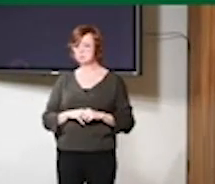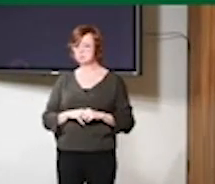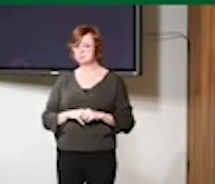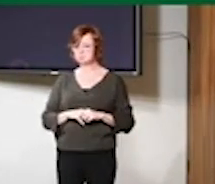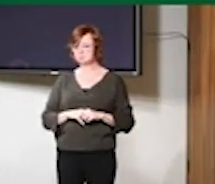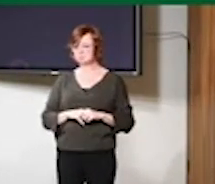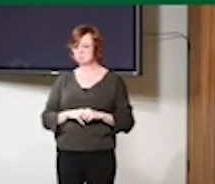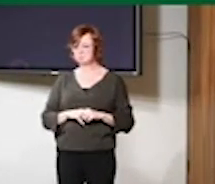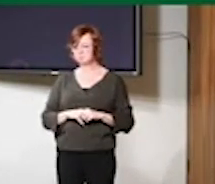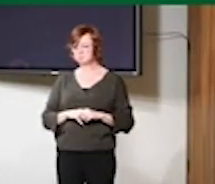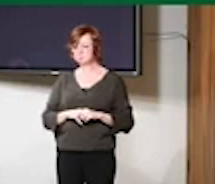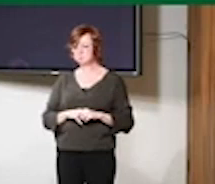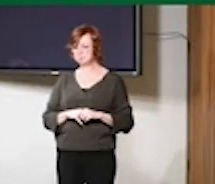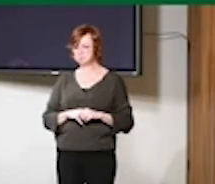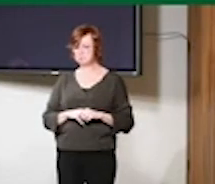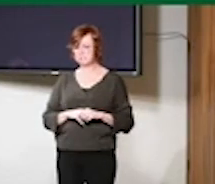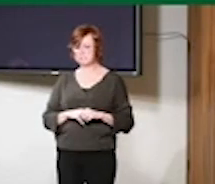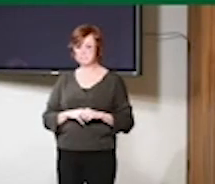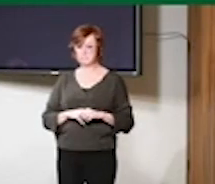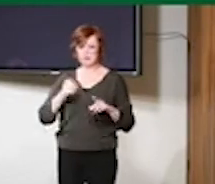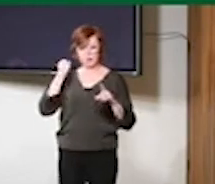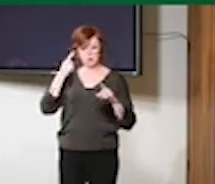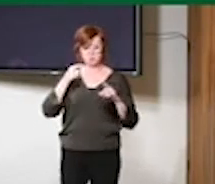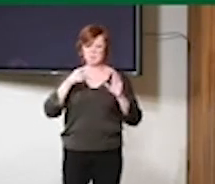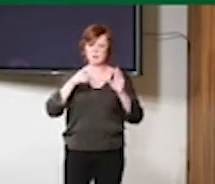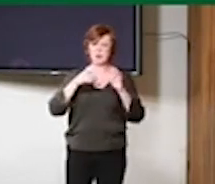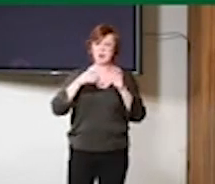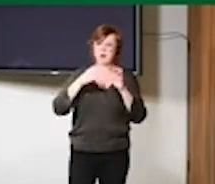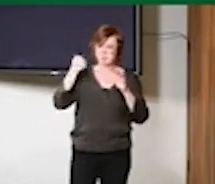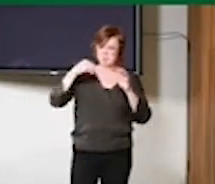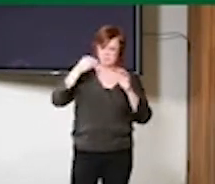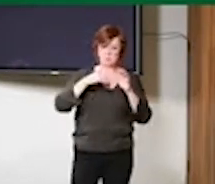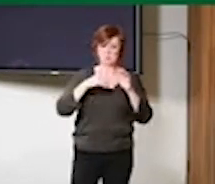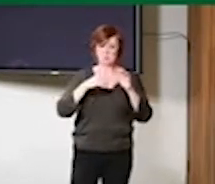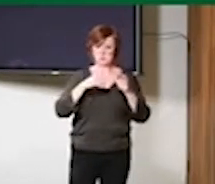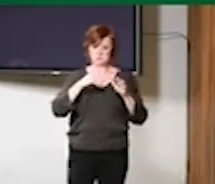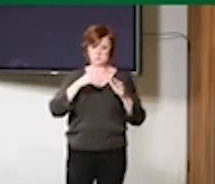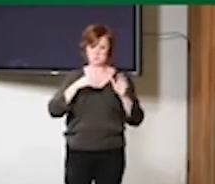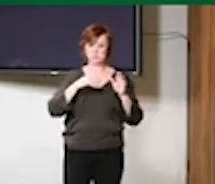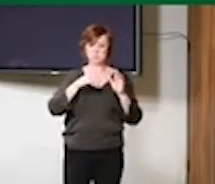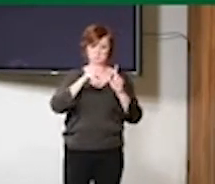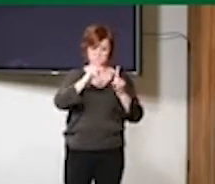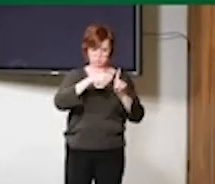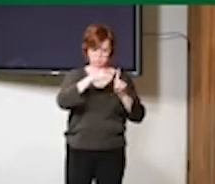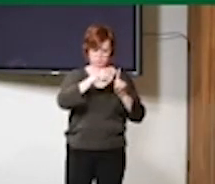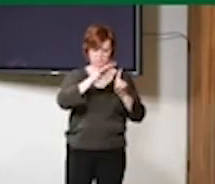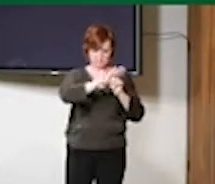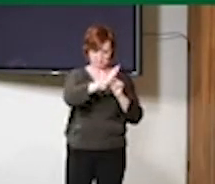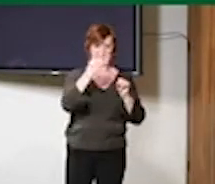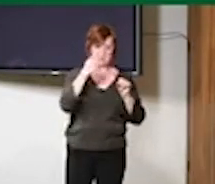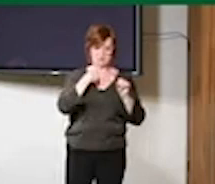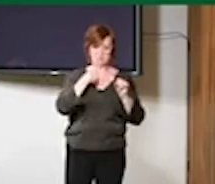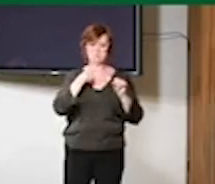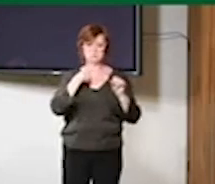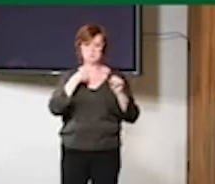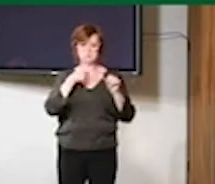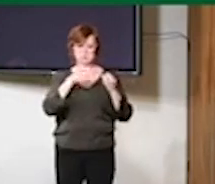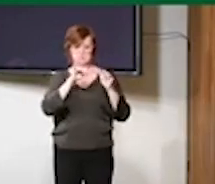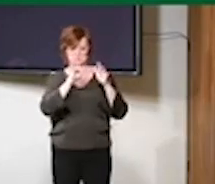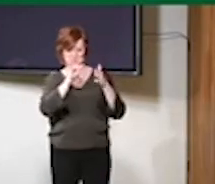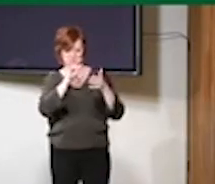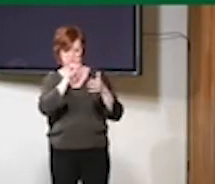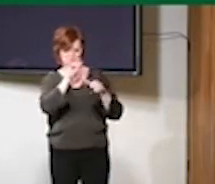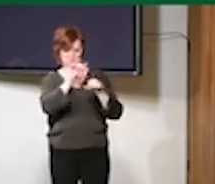early stages, public health would follow up on a daily basis people who were in home isolation, and at the end of 2 weeks, once there were no